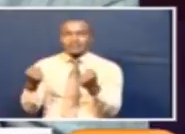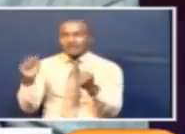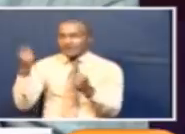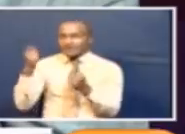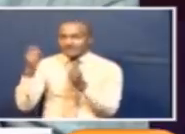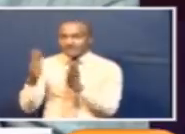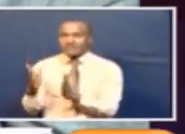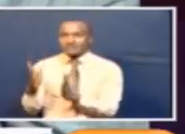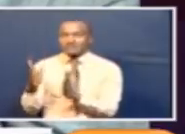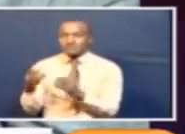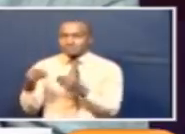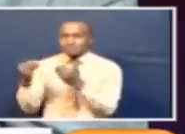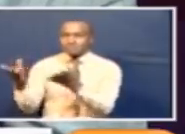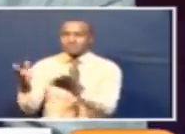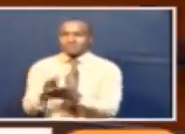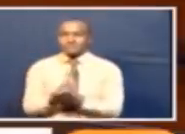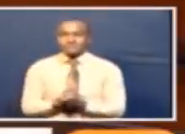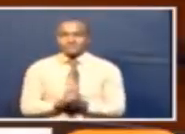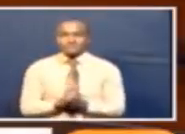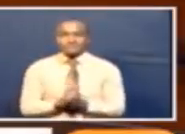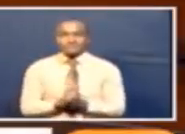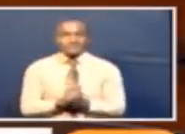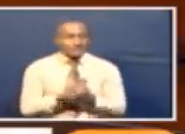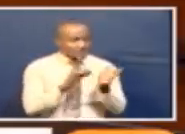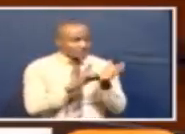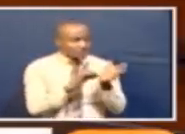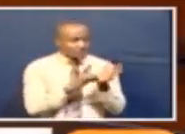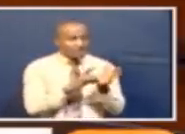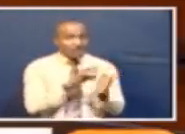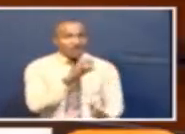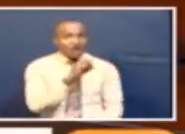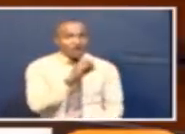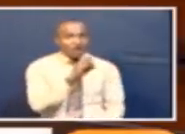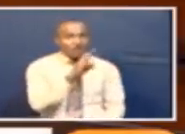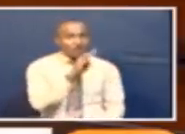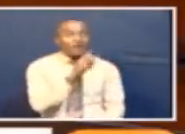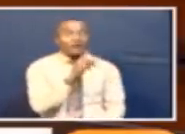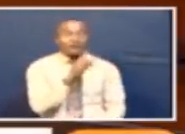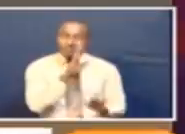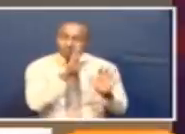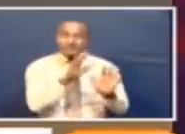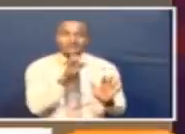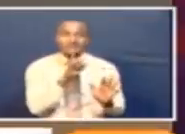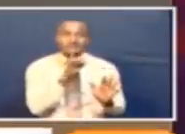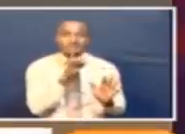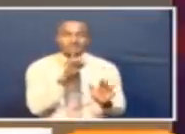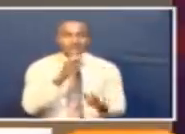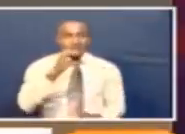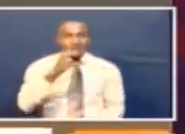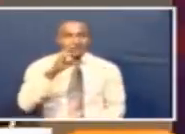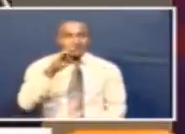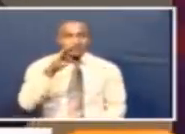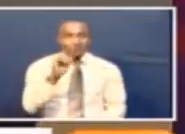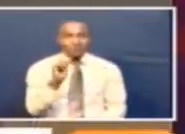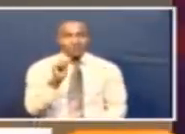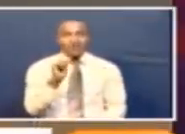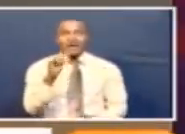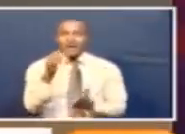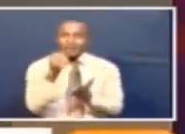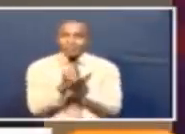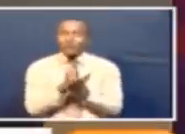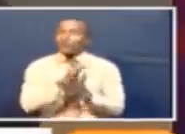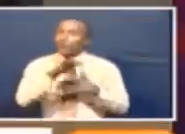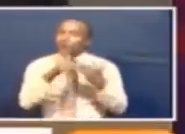Kenyans. Okay. Dr. Ouma Oluga, of course, it's important to point out that, of course, Cuba employs all their